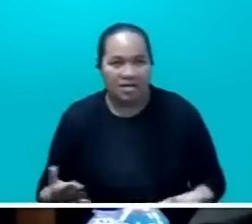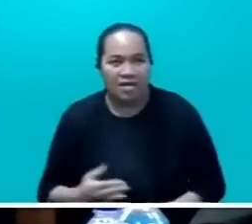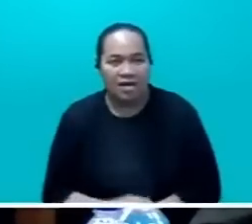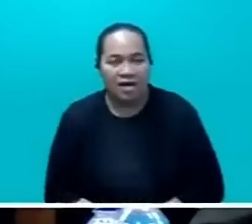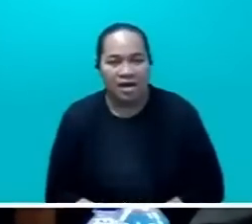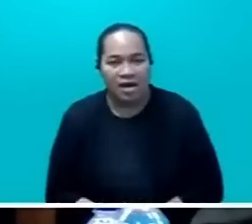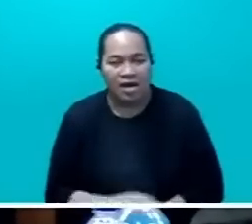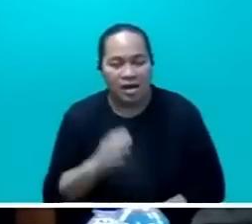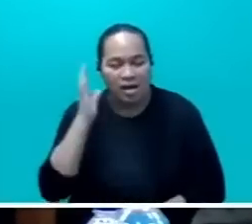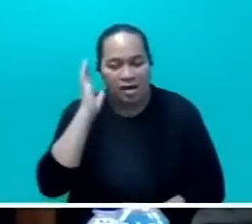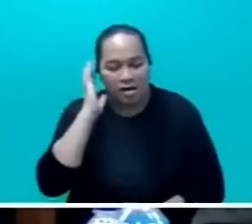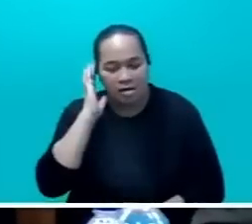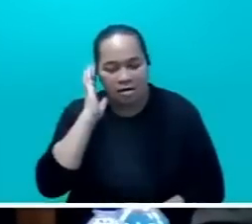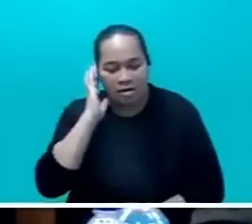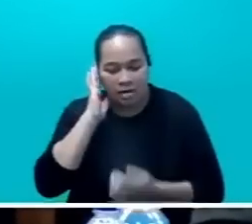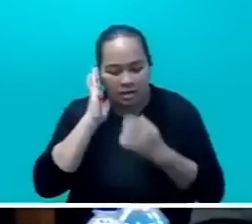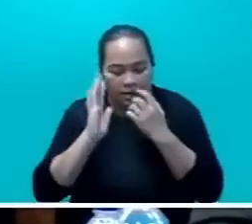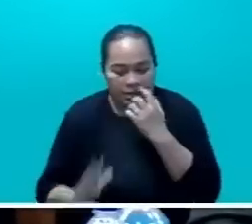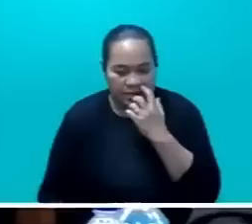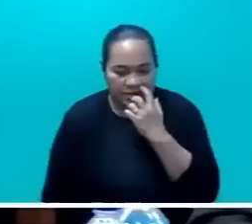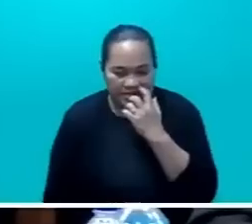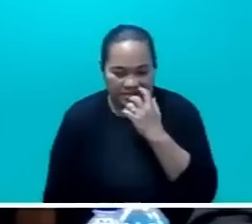Mr. Speaker, the